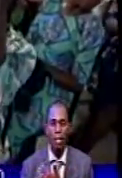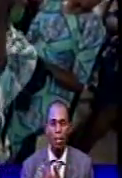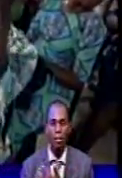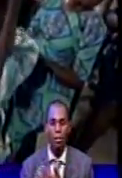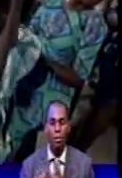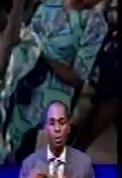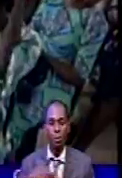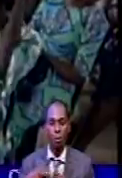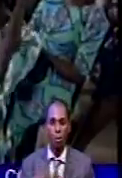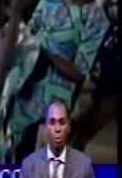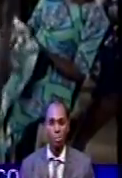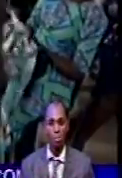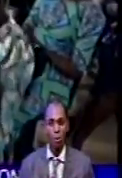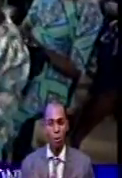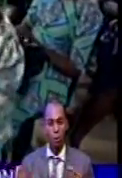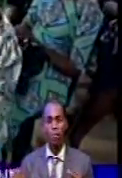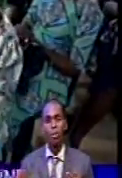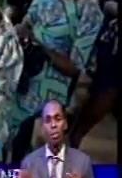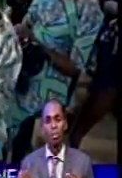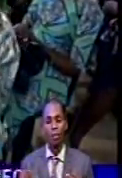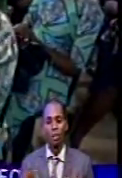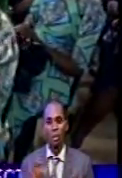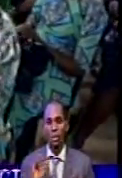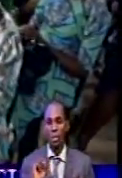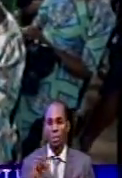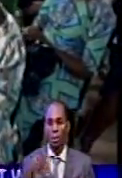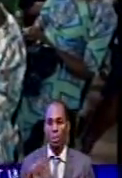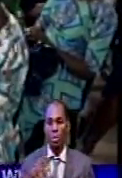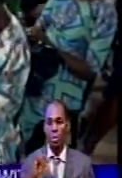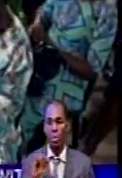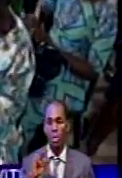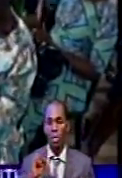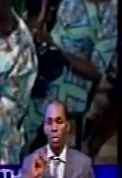Nigeria, West Africa. Edo State, live.